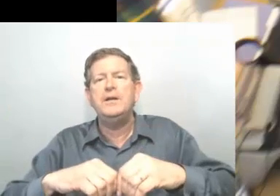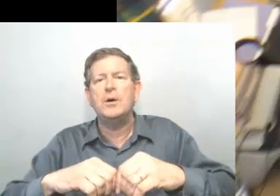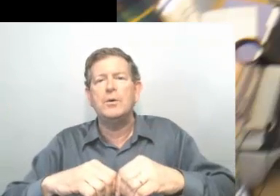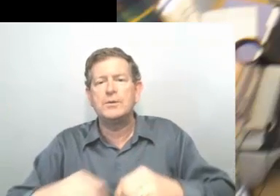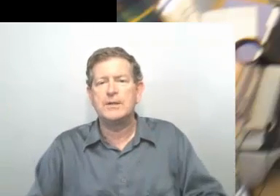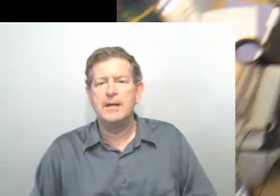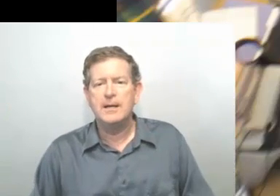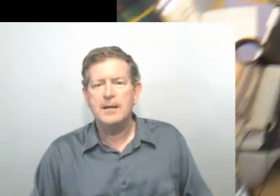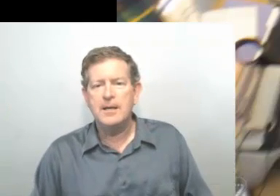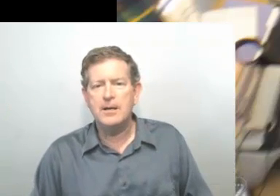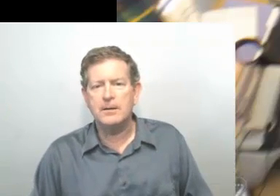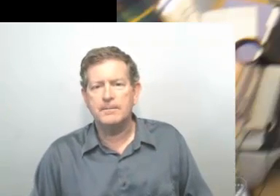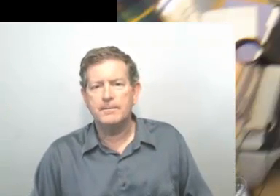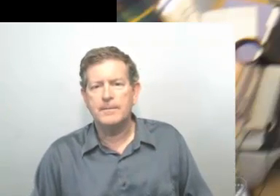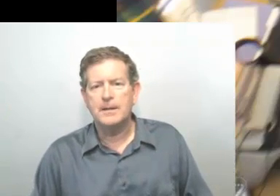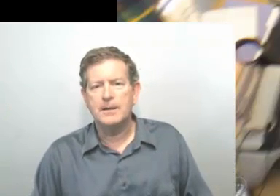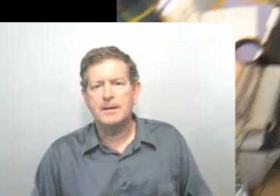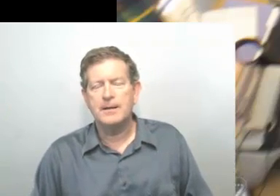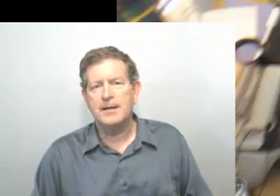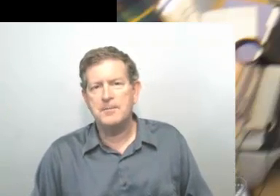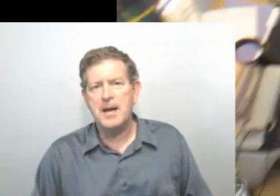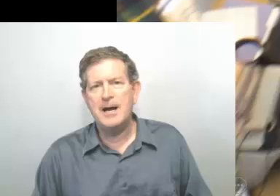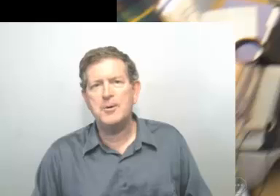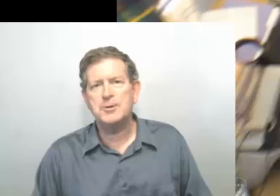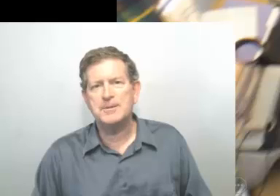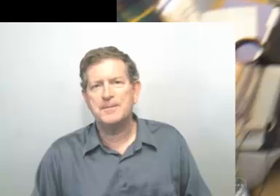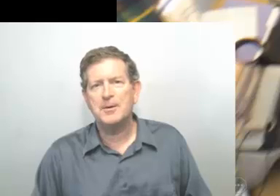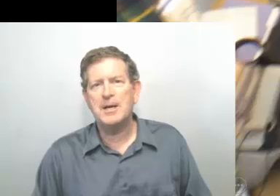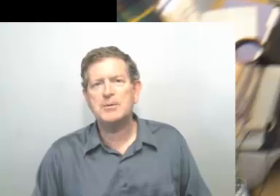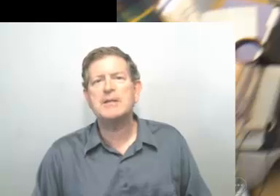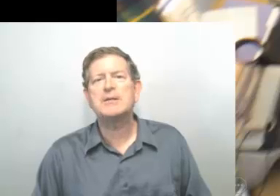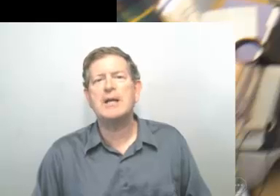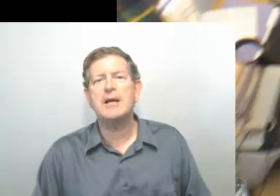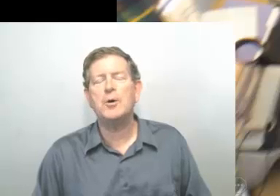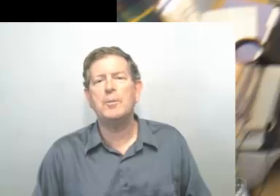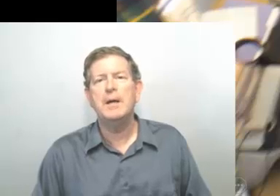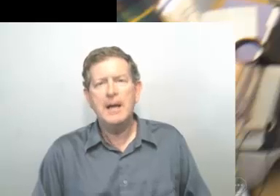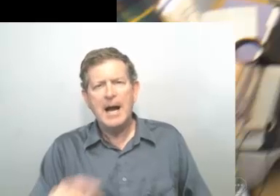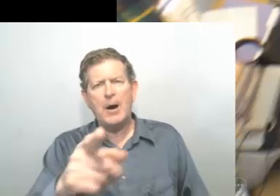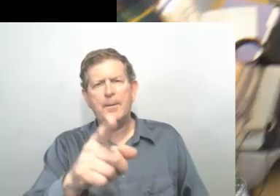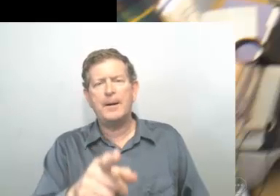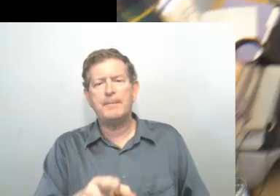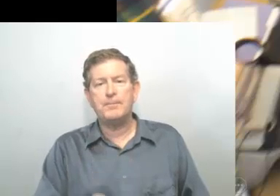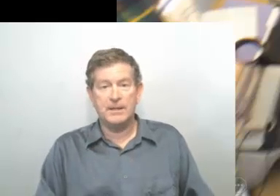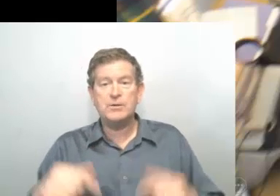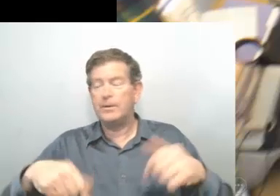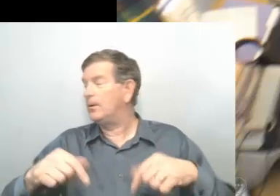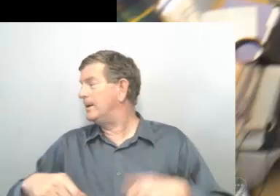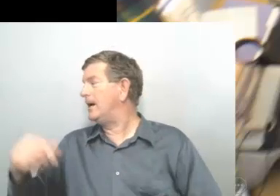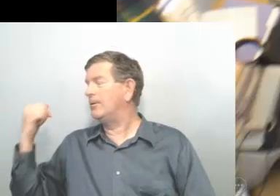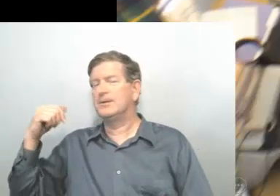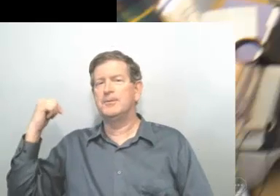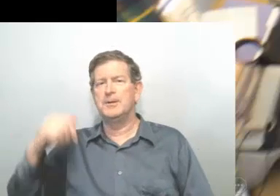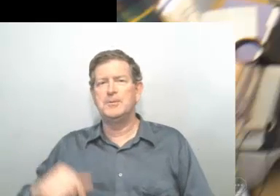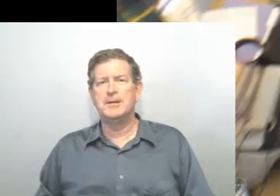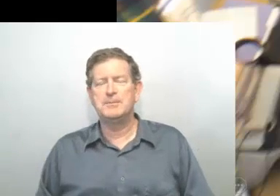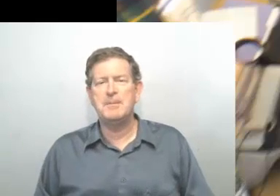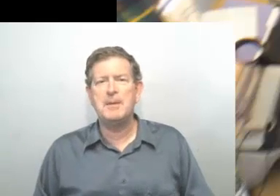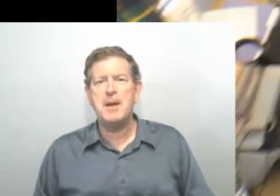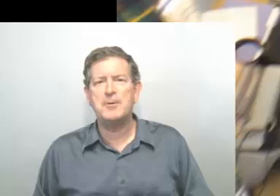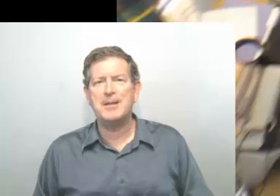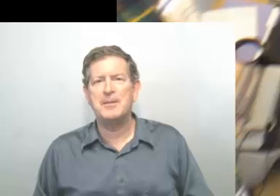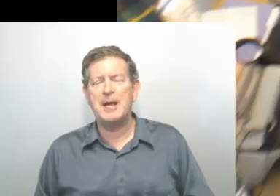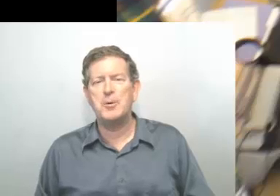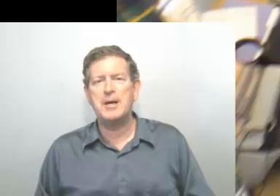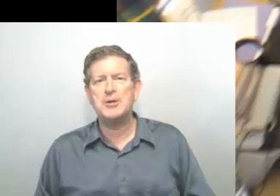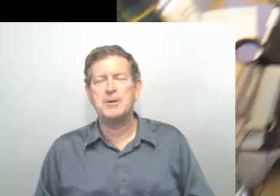make videos here in my house. Okay, so I stay at home. How about this video right now is